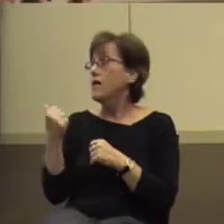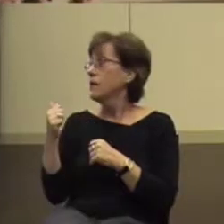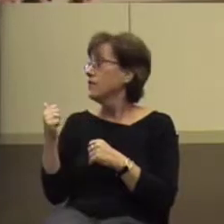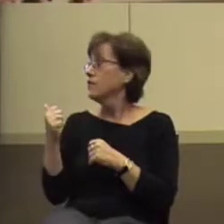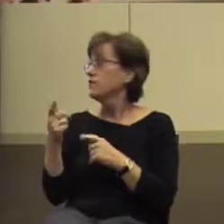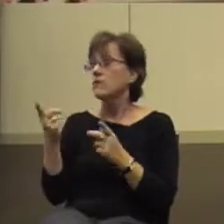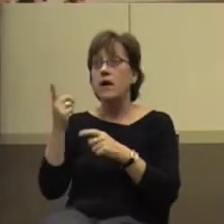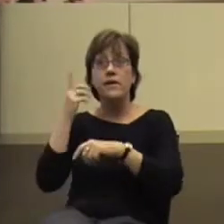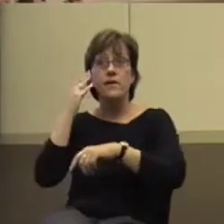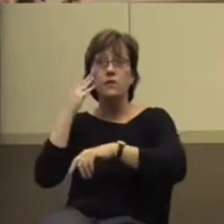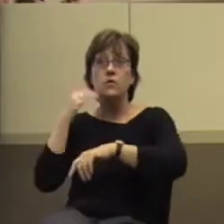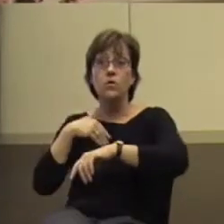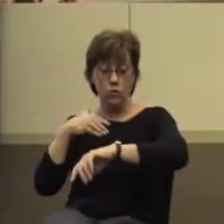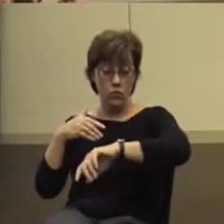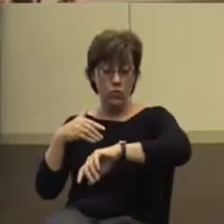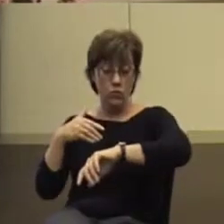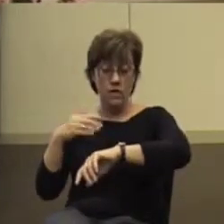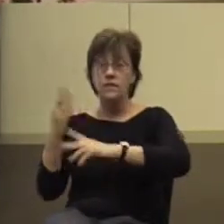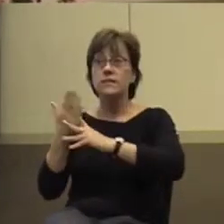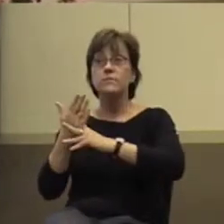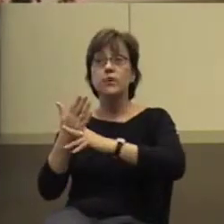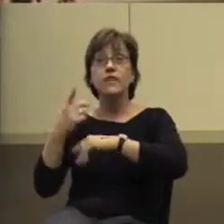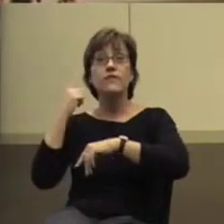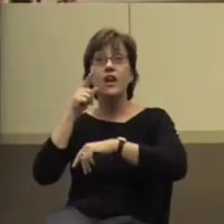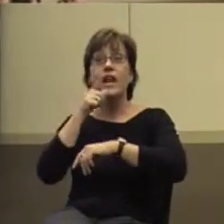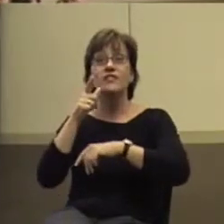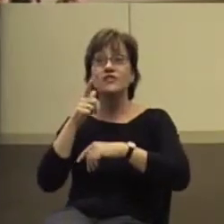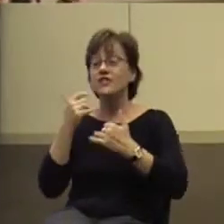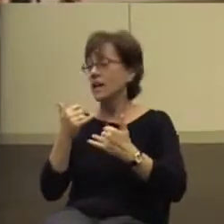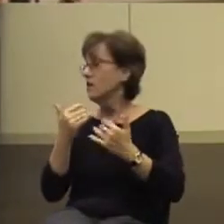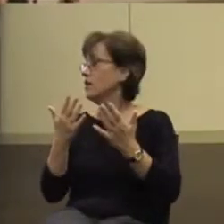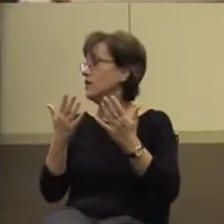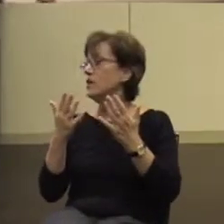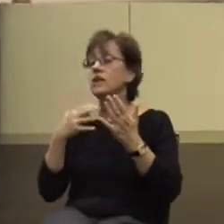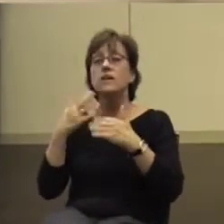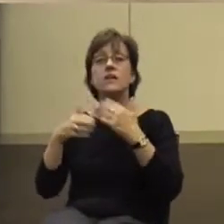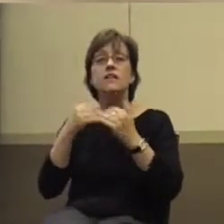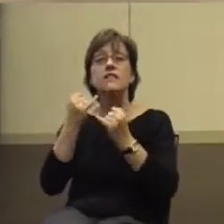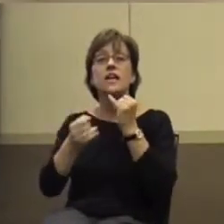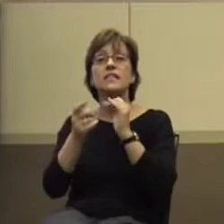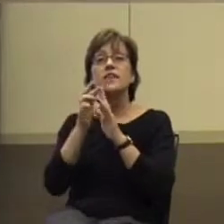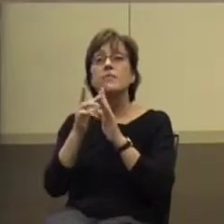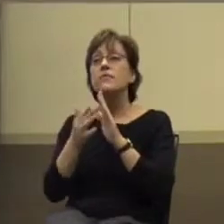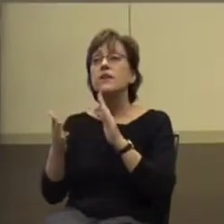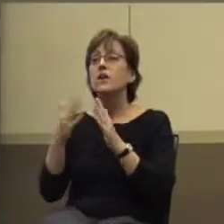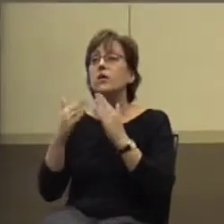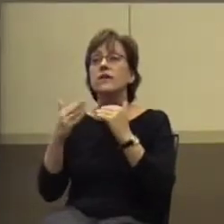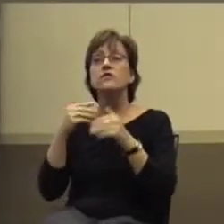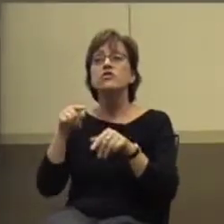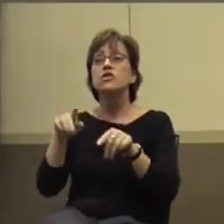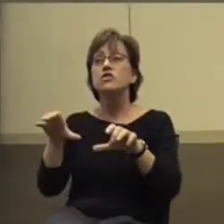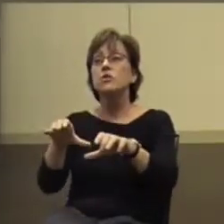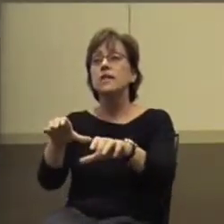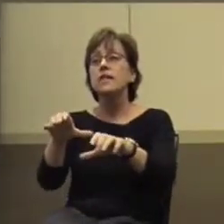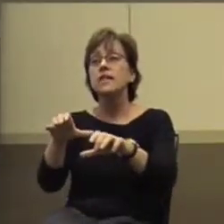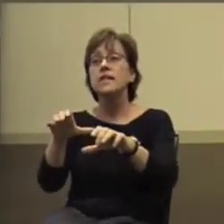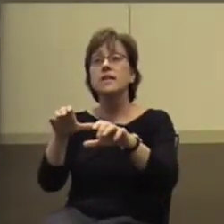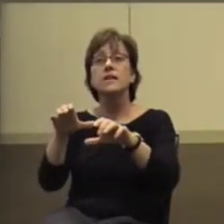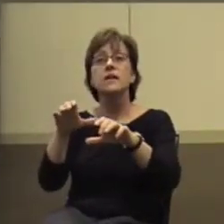Anything else? I know we got a break for lunch here. Let's just get through these, and then these last couple things. What about whenever she's doing